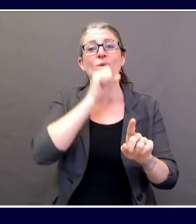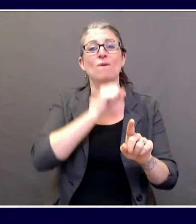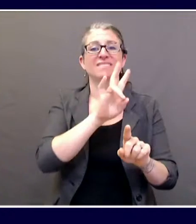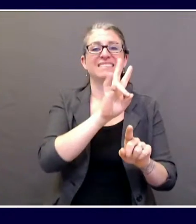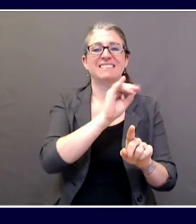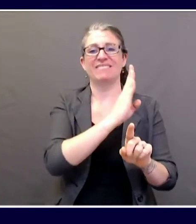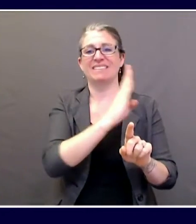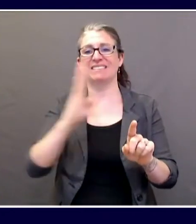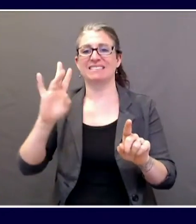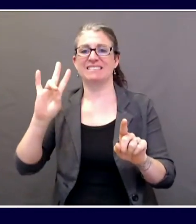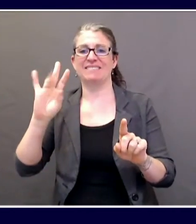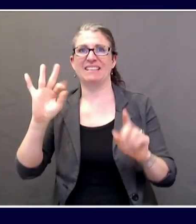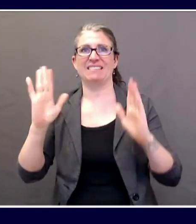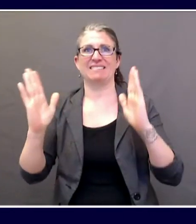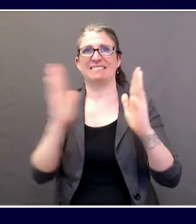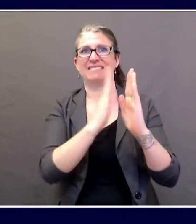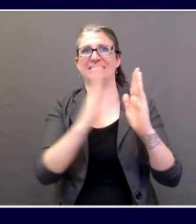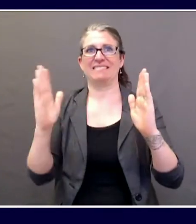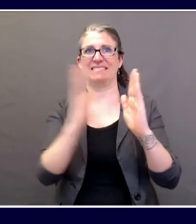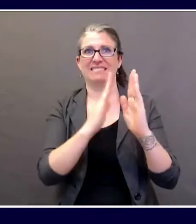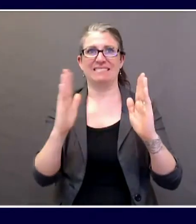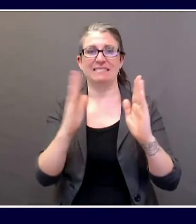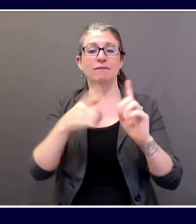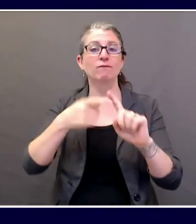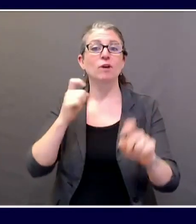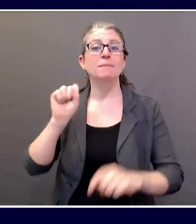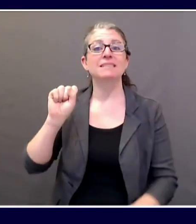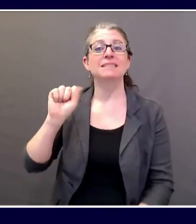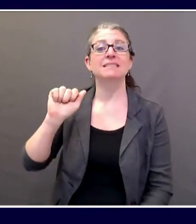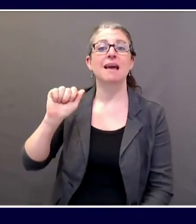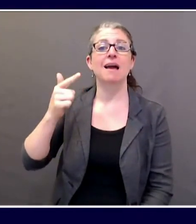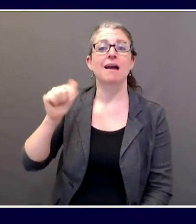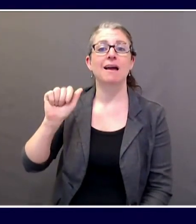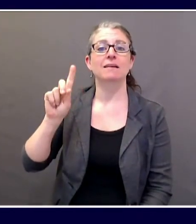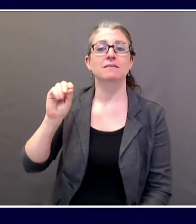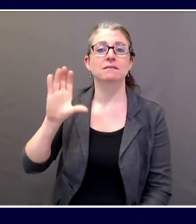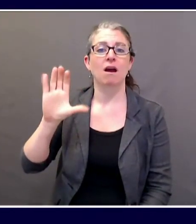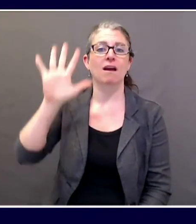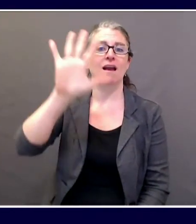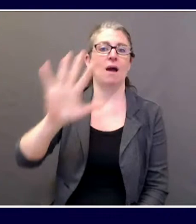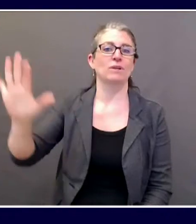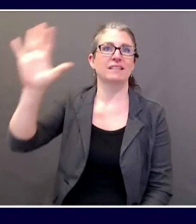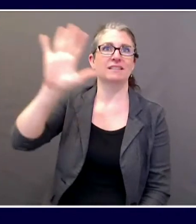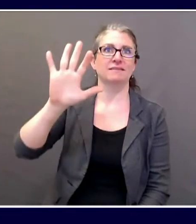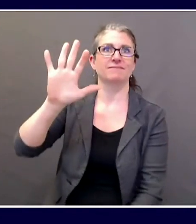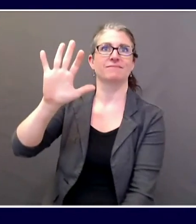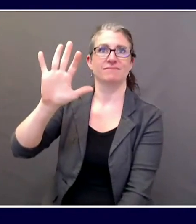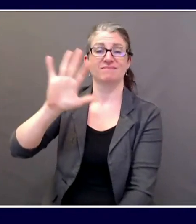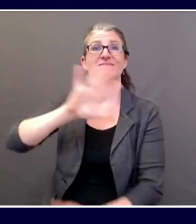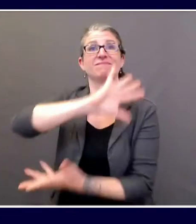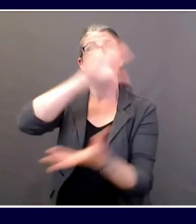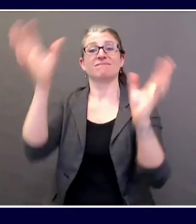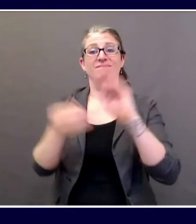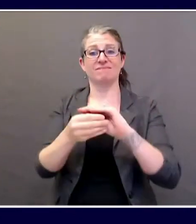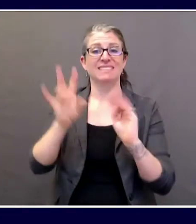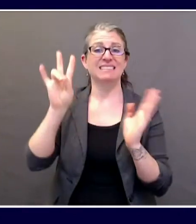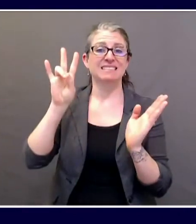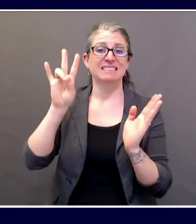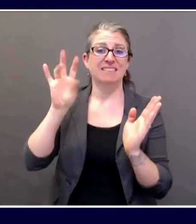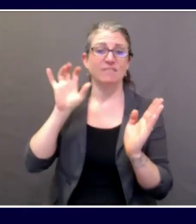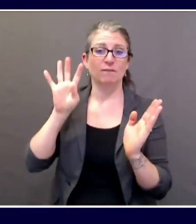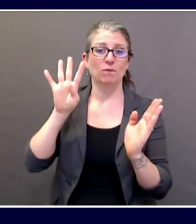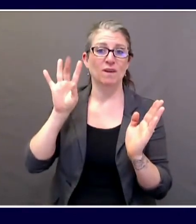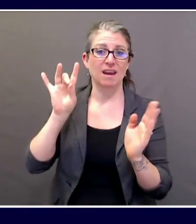and her passing marks the 748th death associated with COVID-19 since the beginning of the